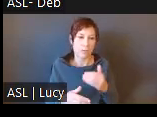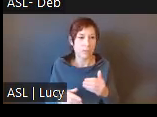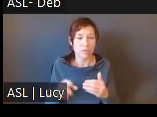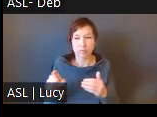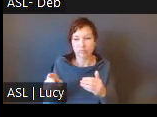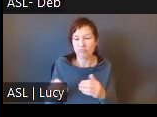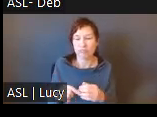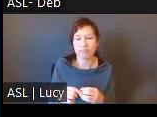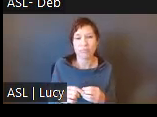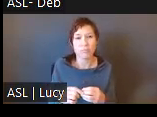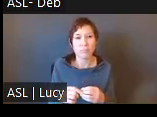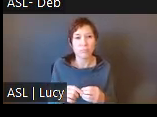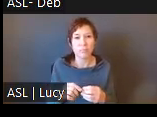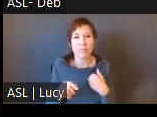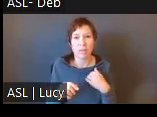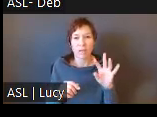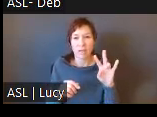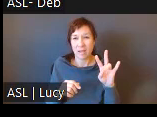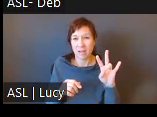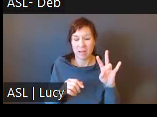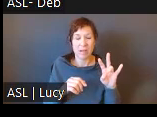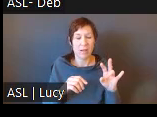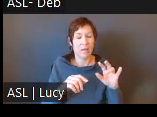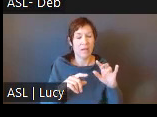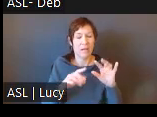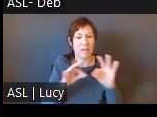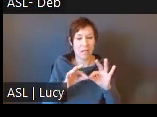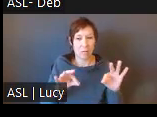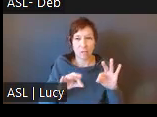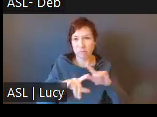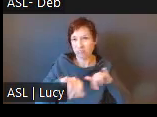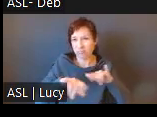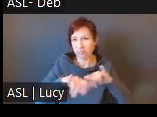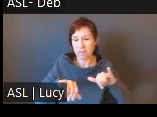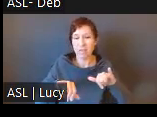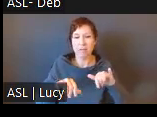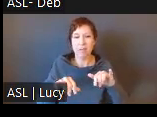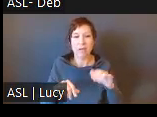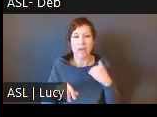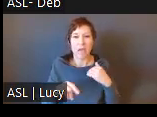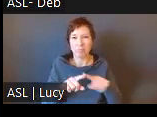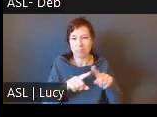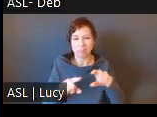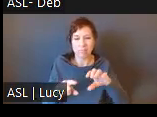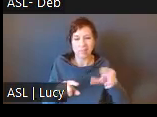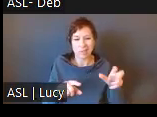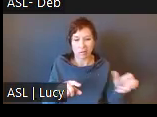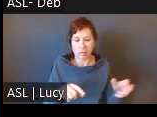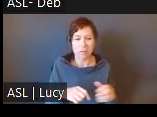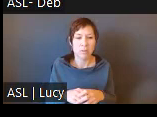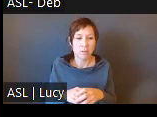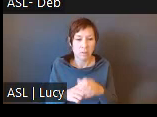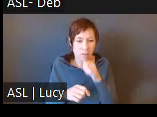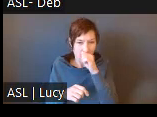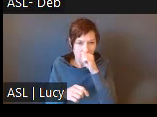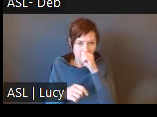So we're running 7 simultaneous interpretation channels in a Zoom webinar format, and we'll take a few moments now to review